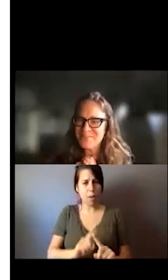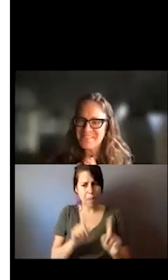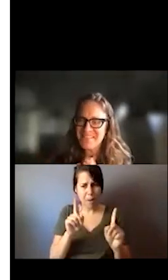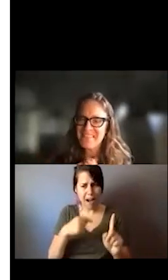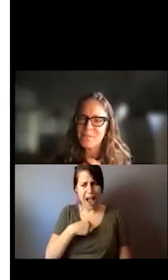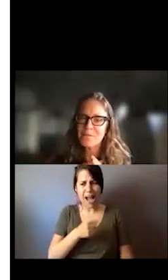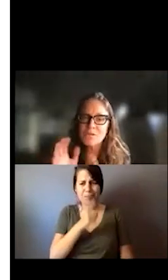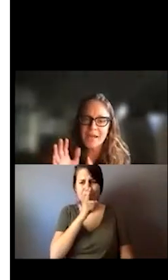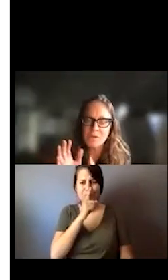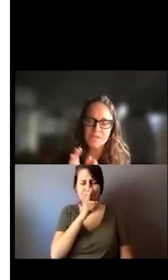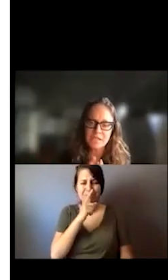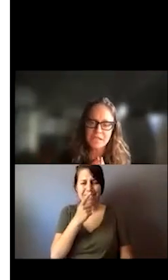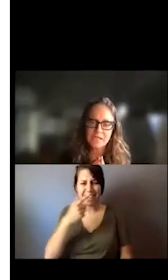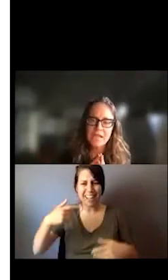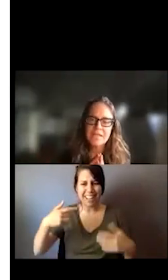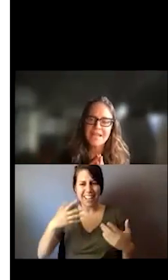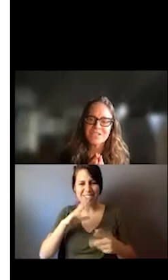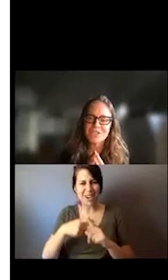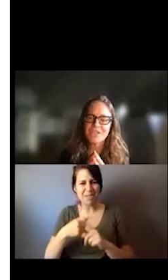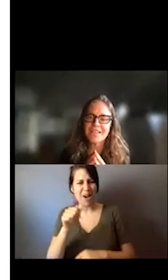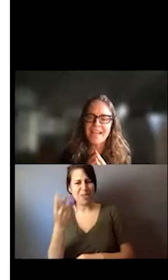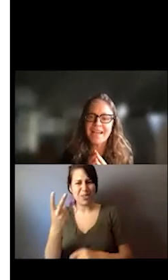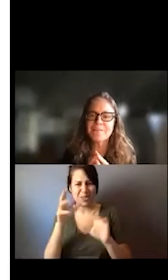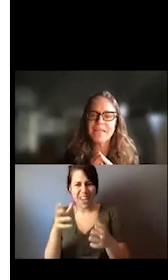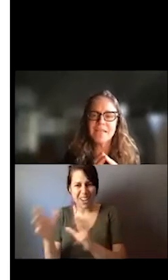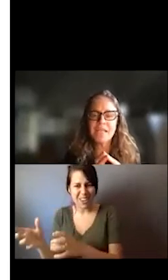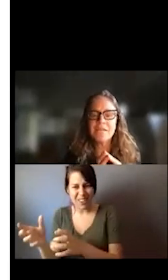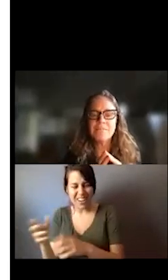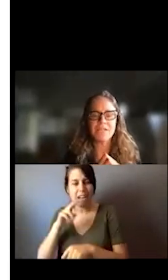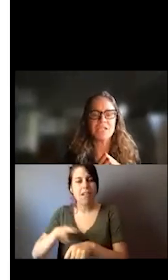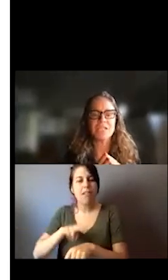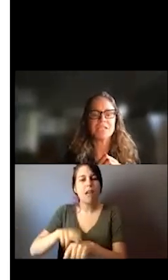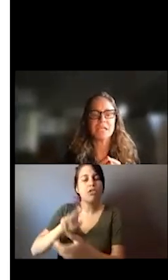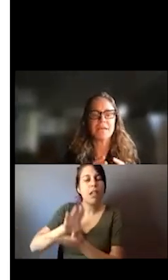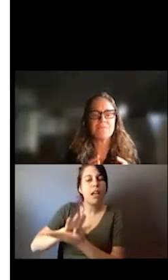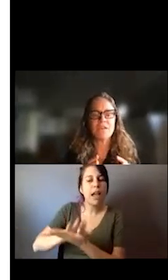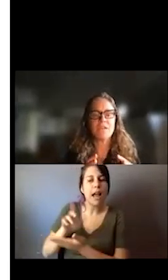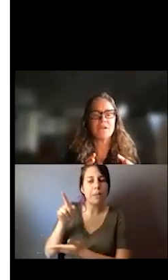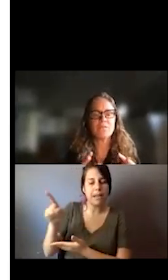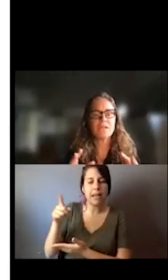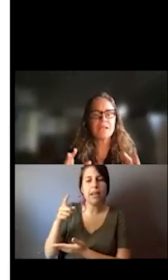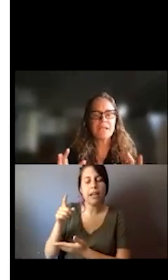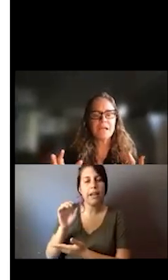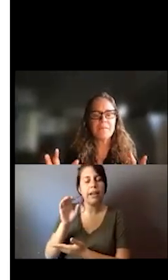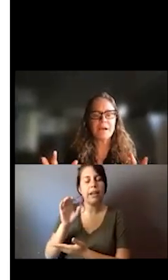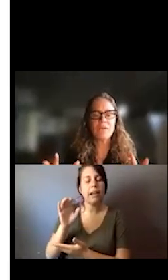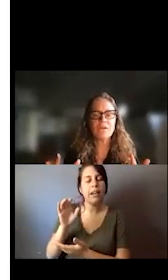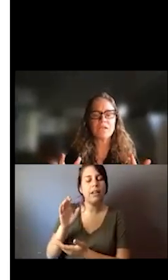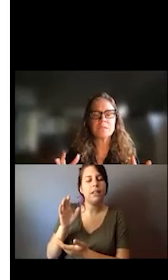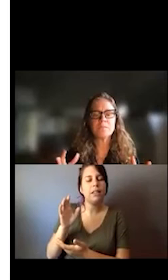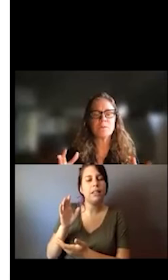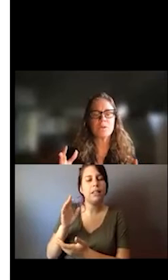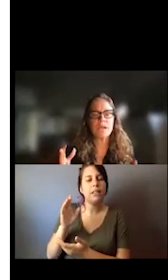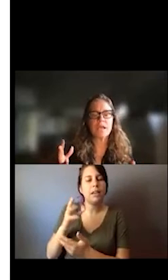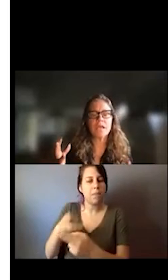didn't also mention that there were 2 categories that the National Academy mentions that are really